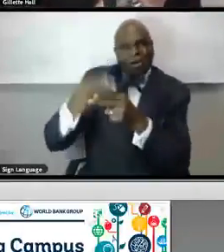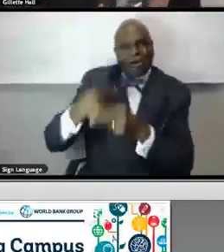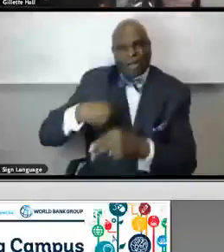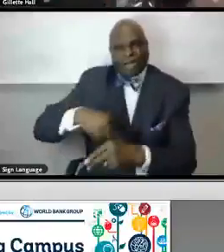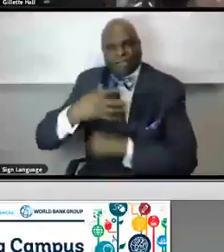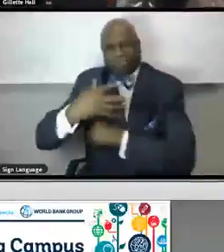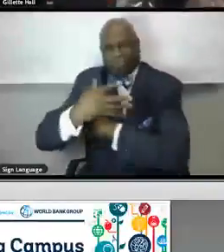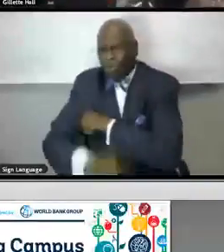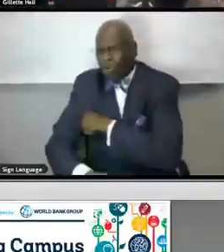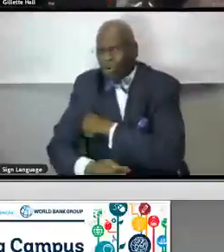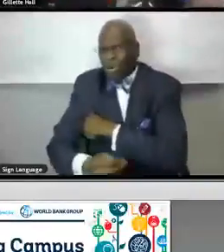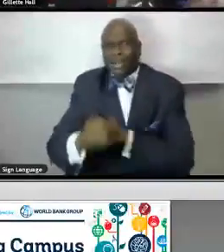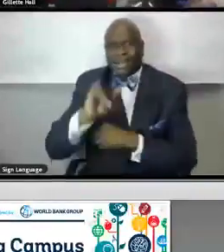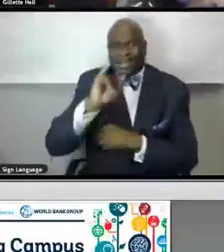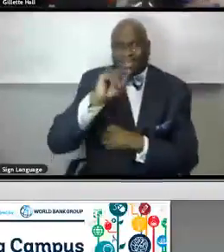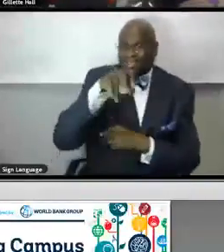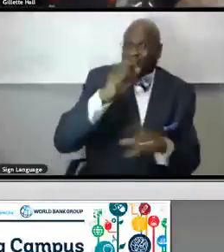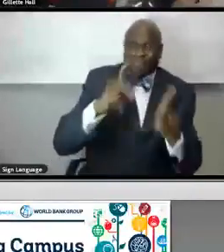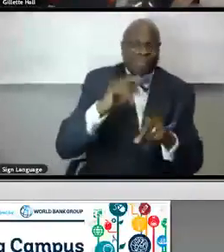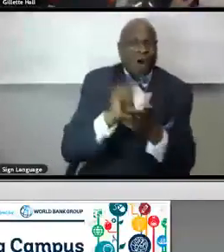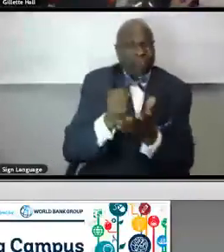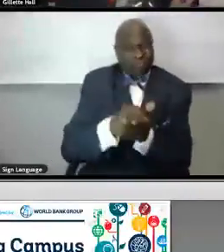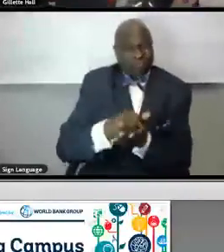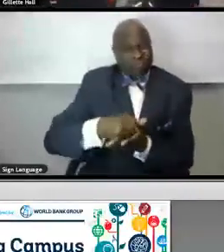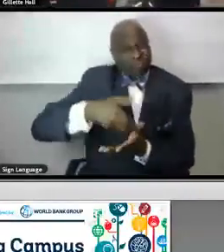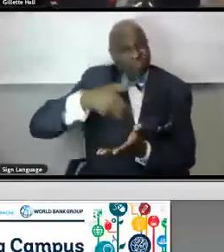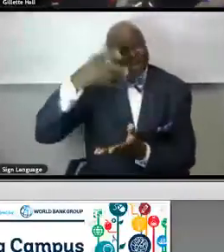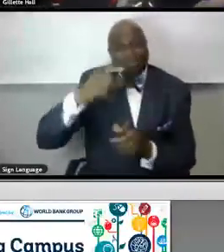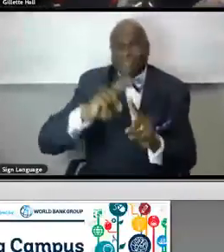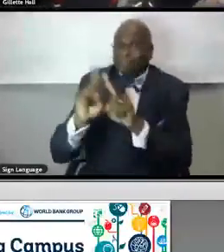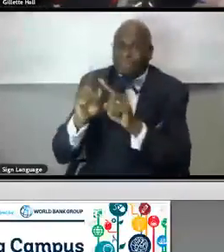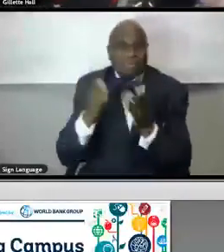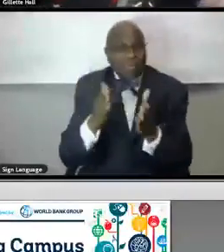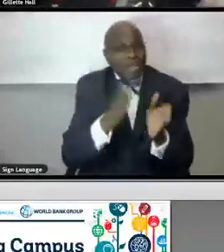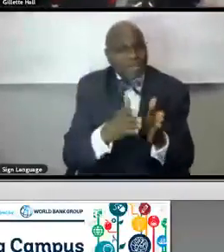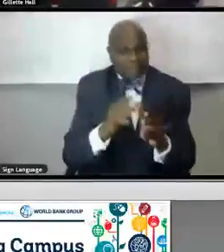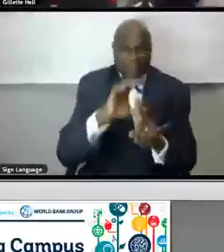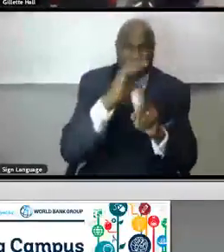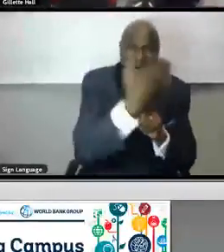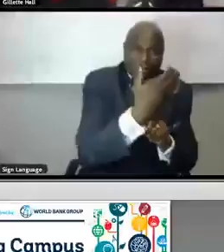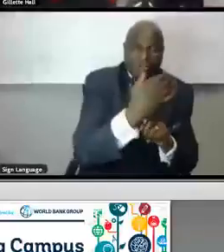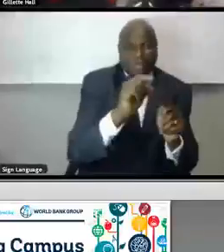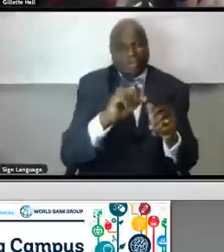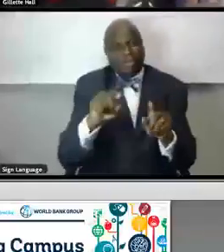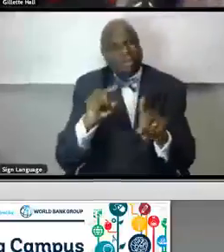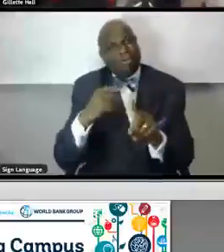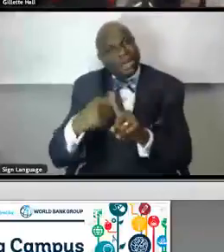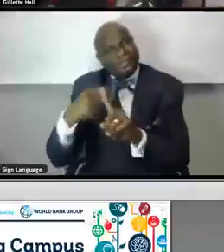poor? Indigenous peoples are rich in many ways, cultural and otherwise,